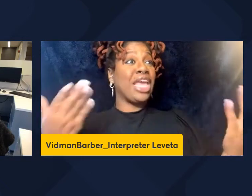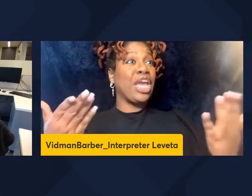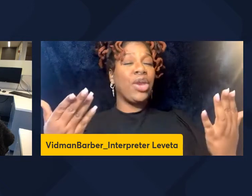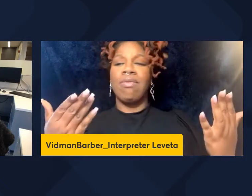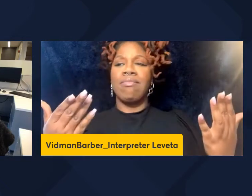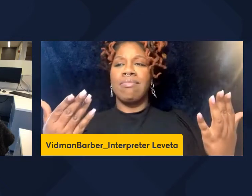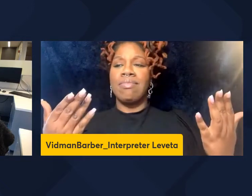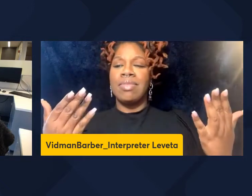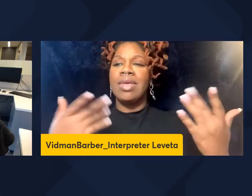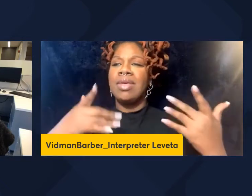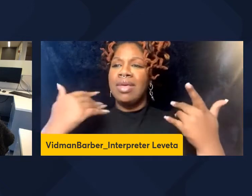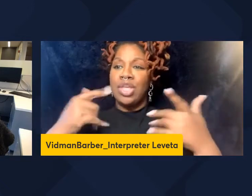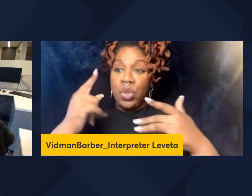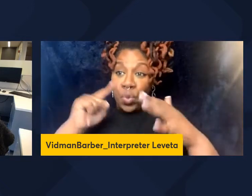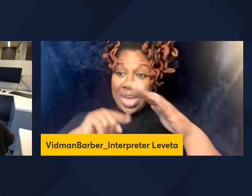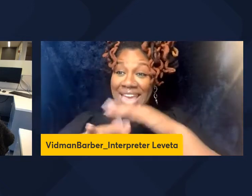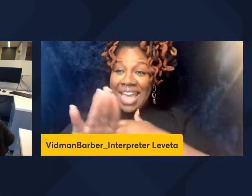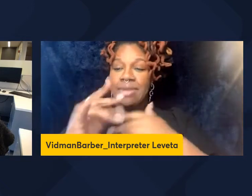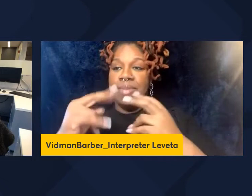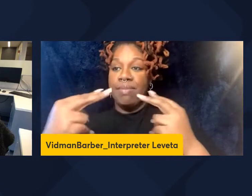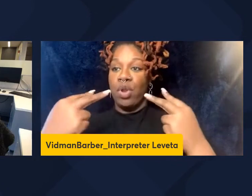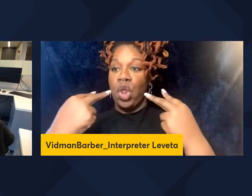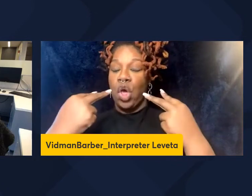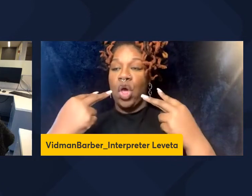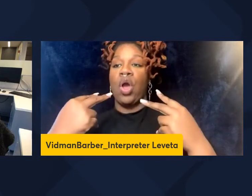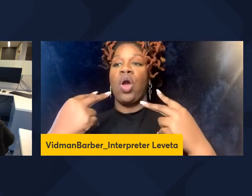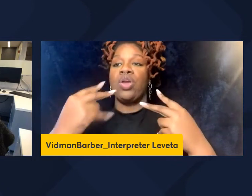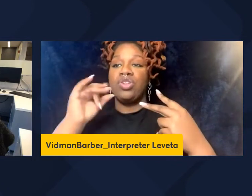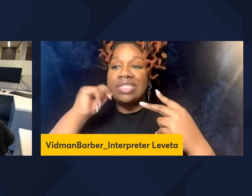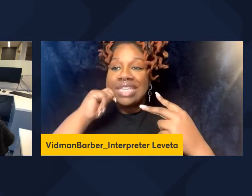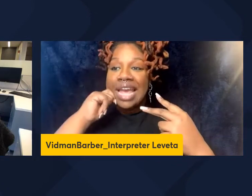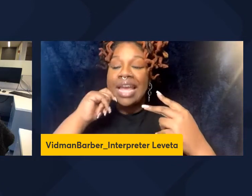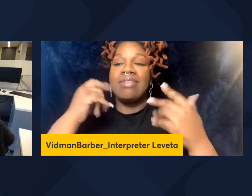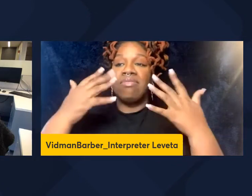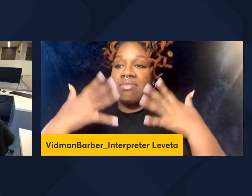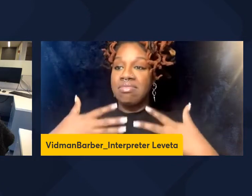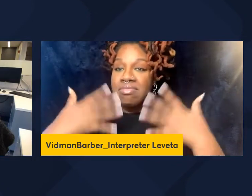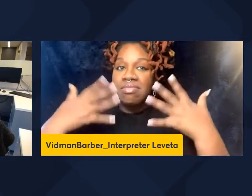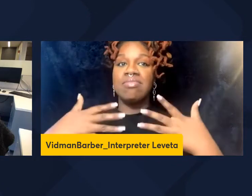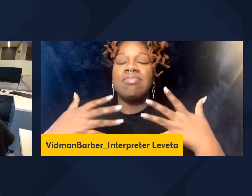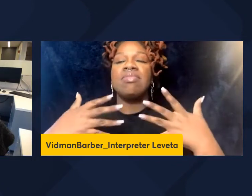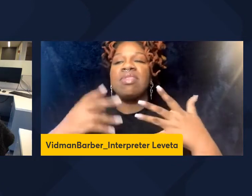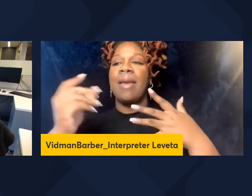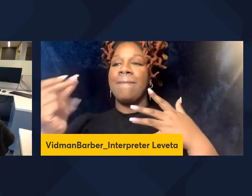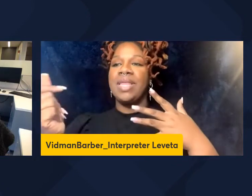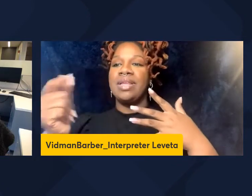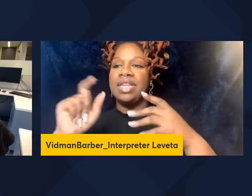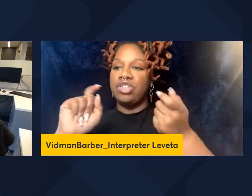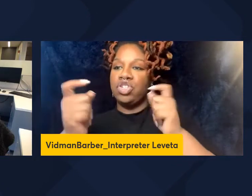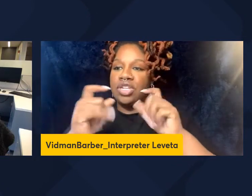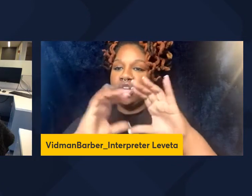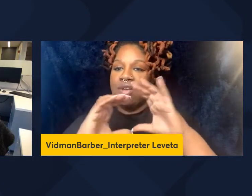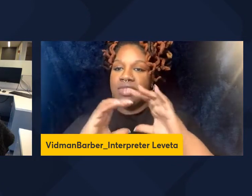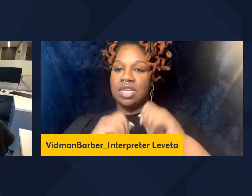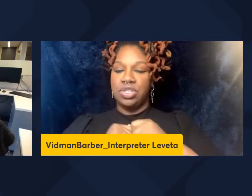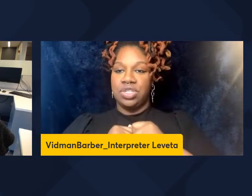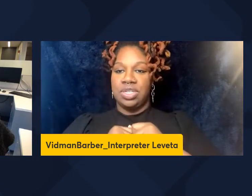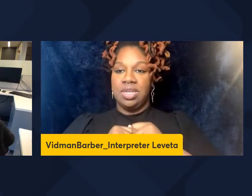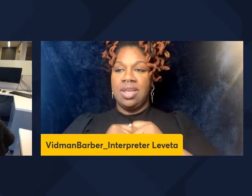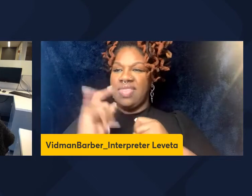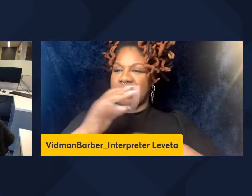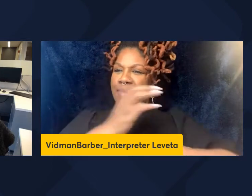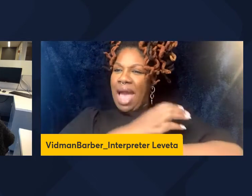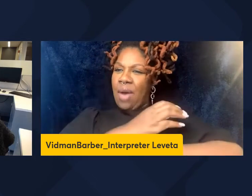that's power I want you to embrace. And so many times we'll be talking about the fact that, we want to go into the room and we don't want to